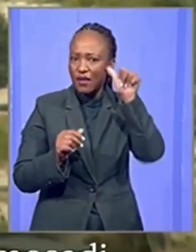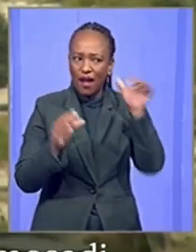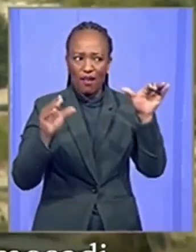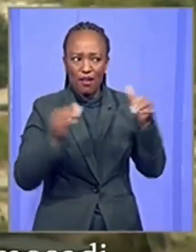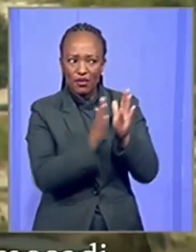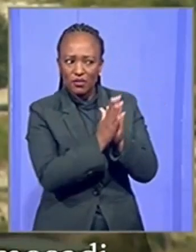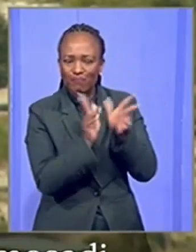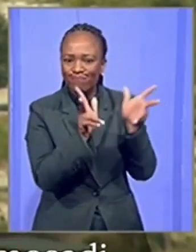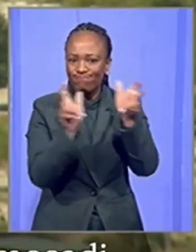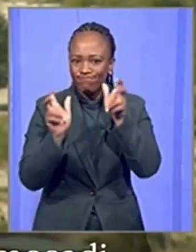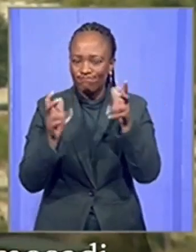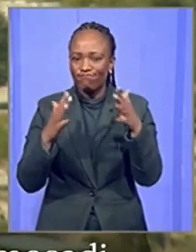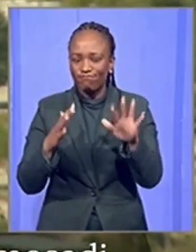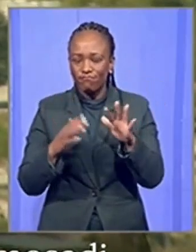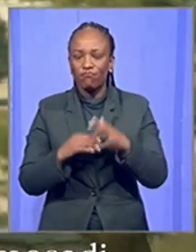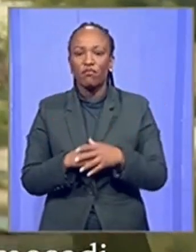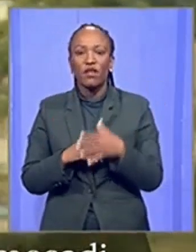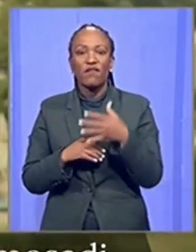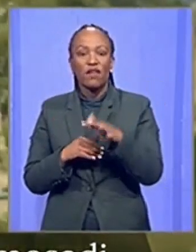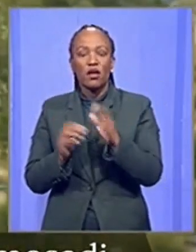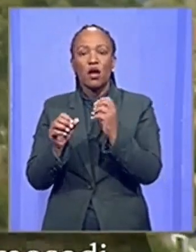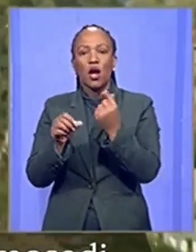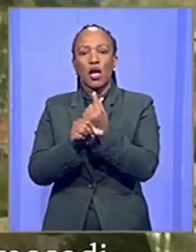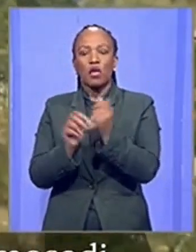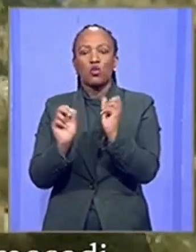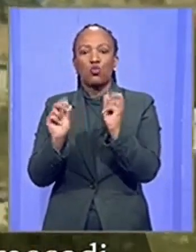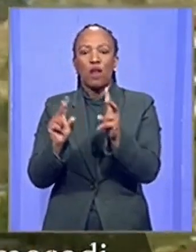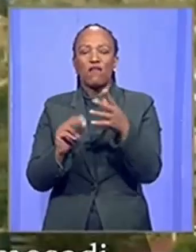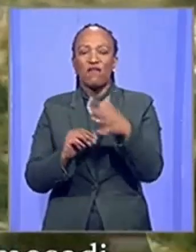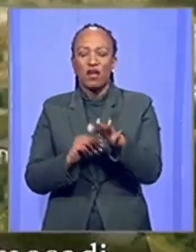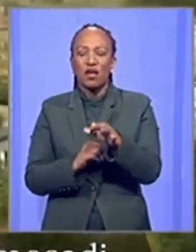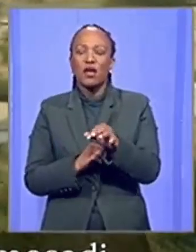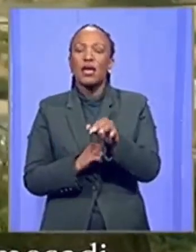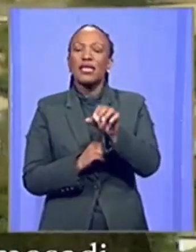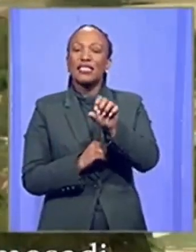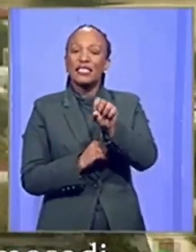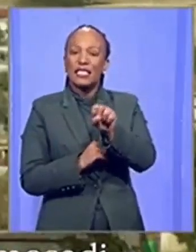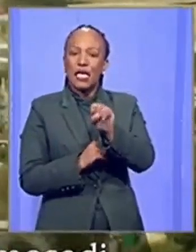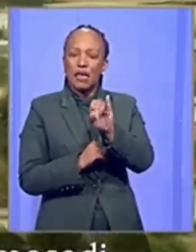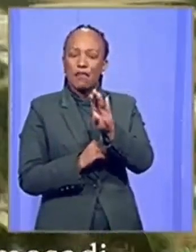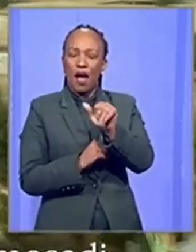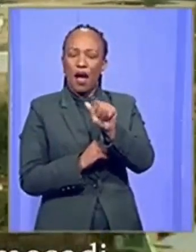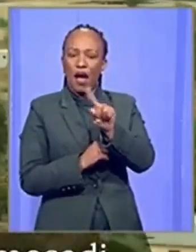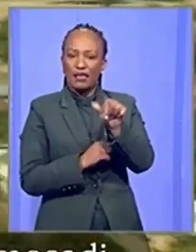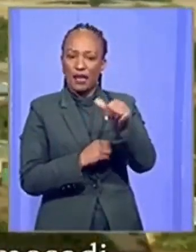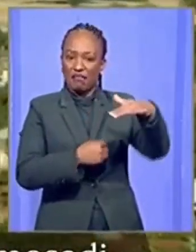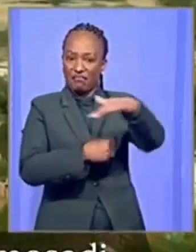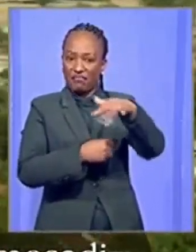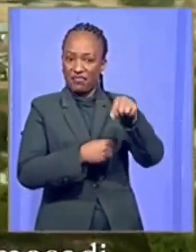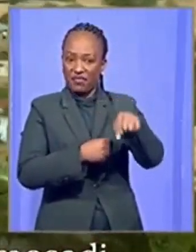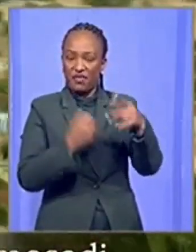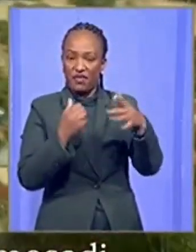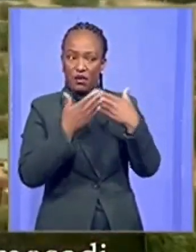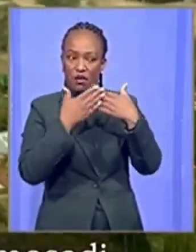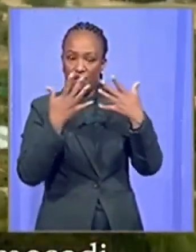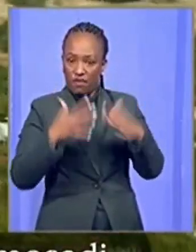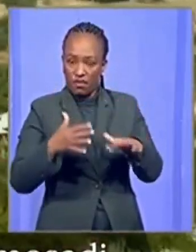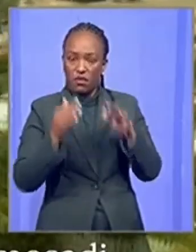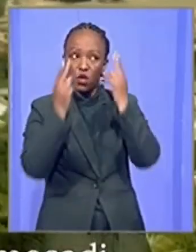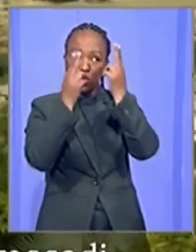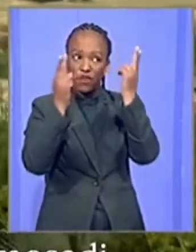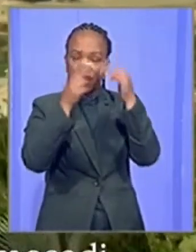o dirile mophato wa bolesomepedi kwa sekolong se golwane sa Mbilwi kwa Sibasa. Morago ga fa o tsweleditse dithuto tsa gagwe tsa kwa godimo